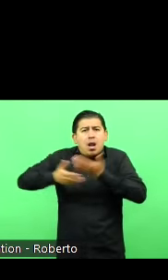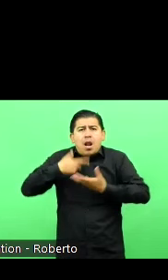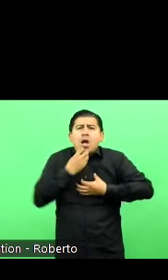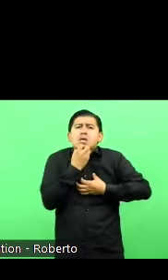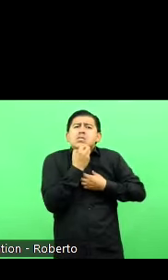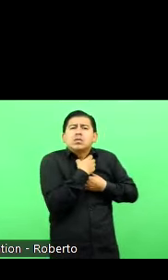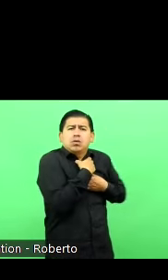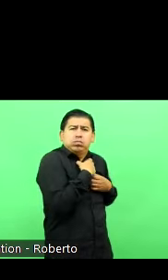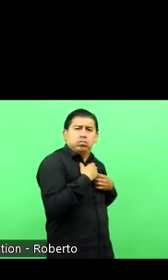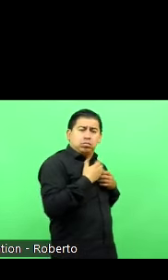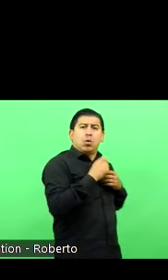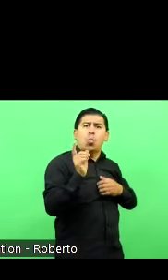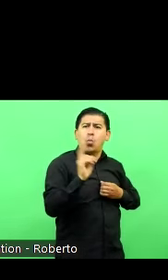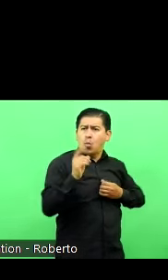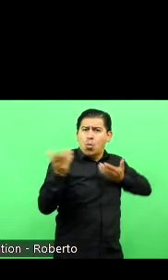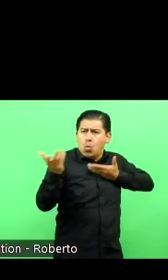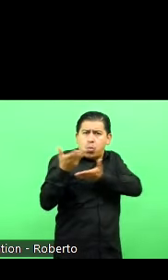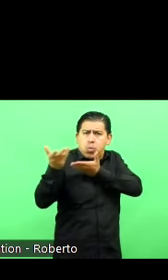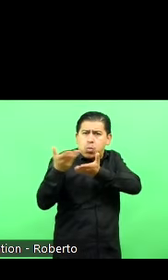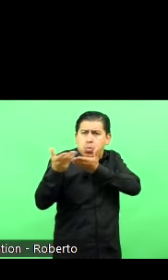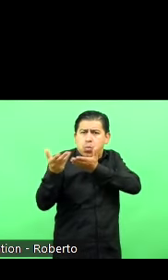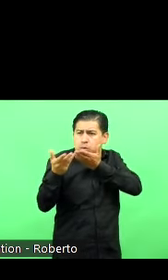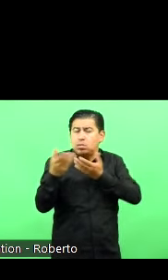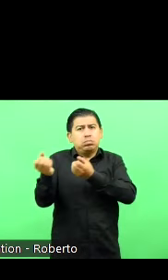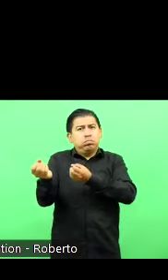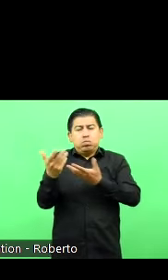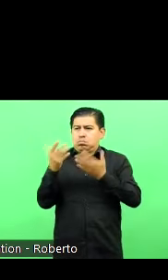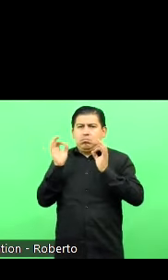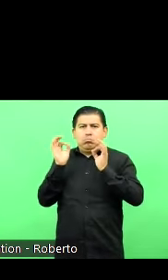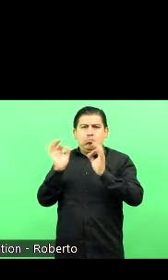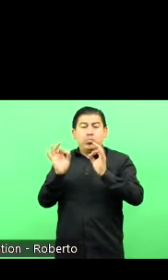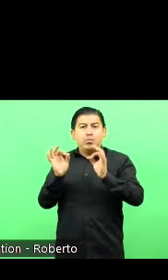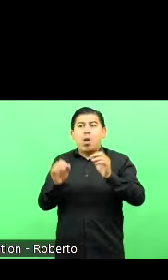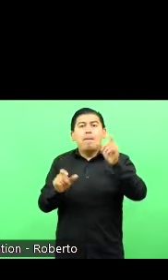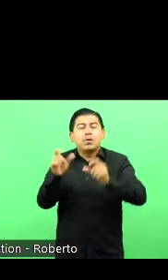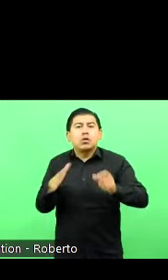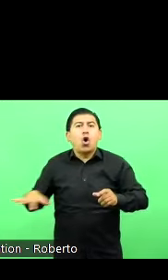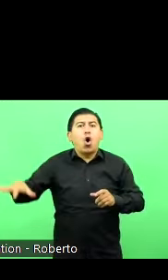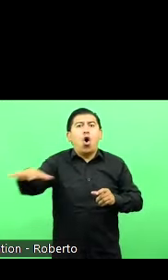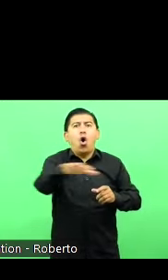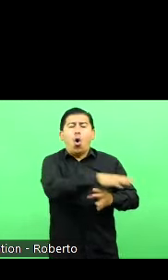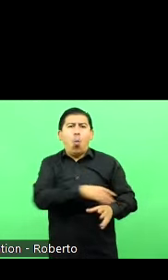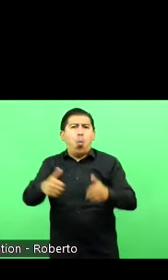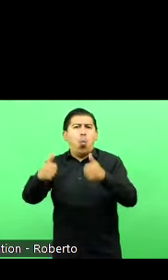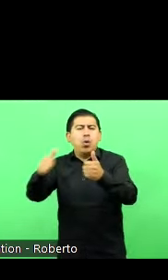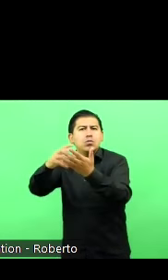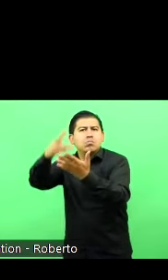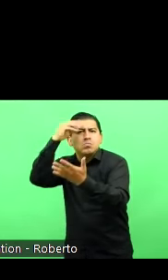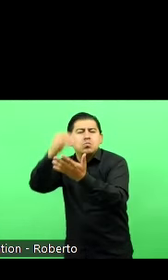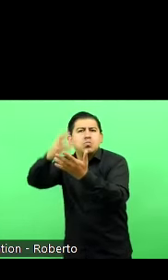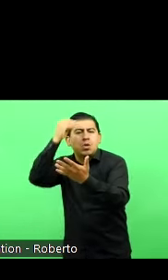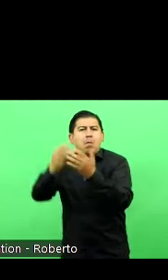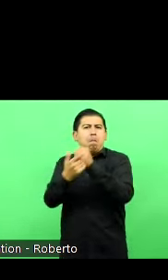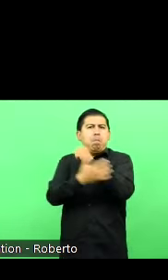good practices and lessons learned for further strengthening national and local health capacities to be better prepared